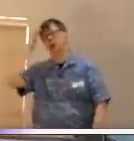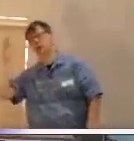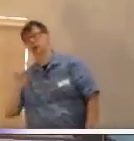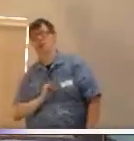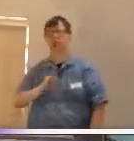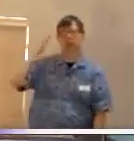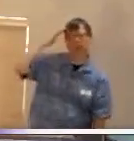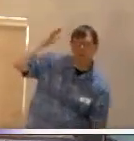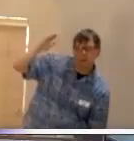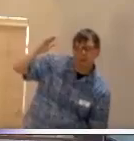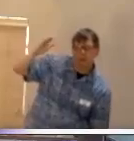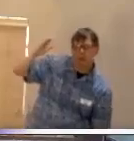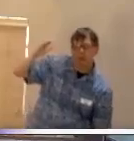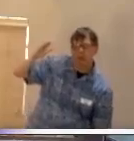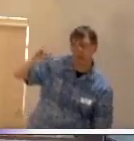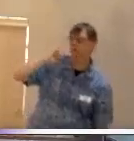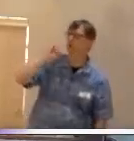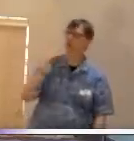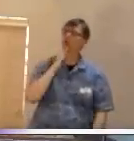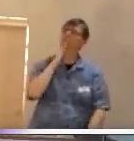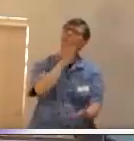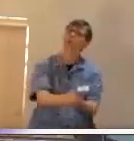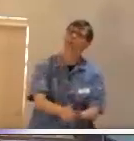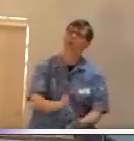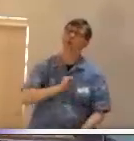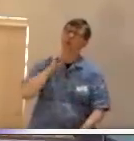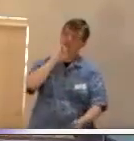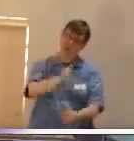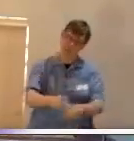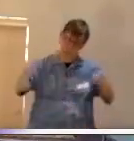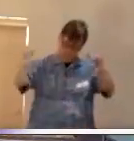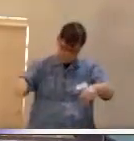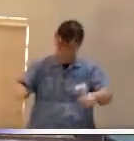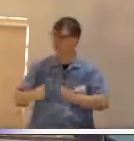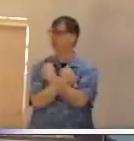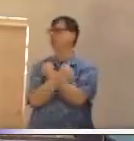know the truth. And I claim it here, and I